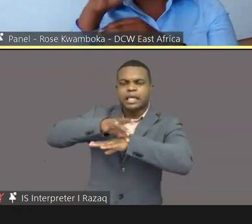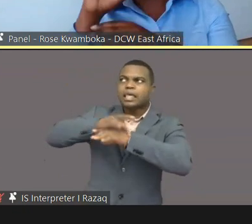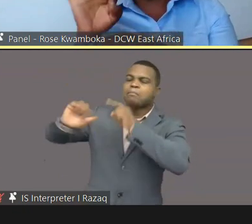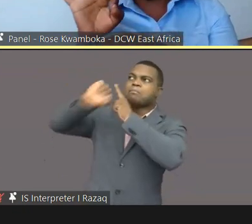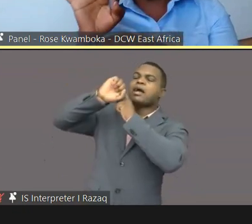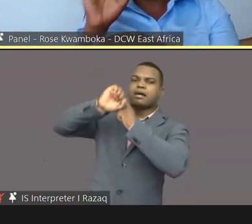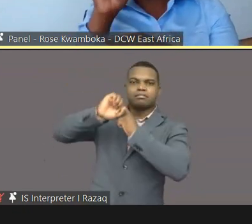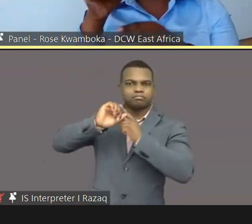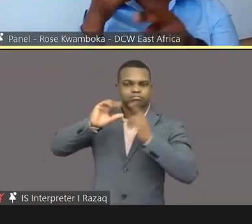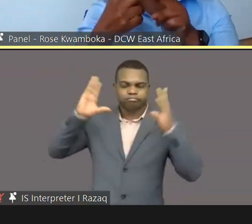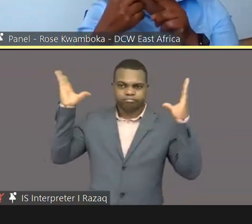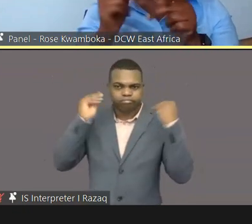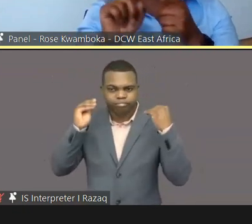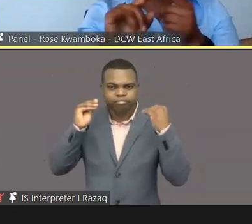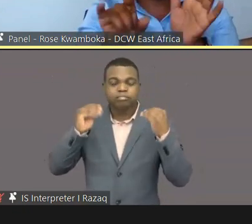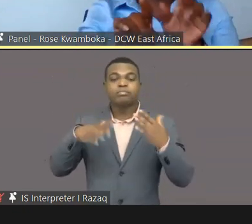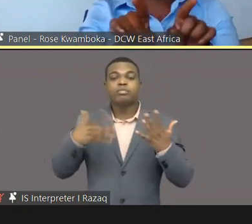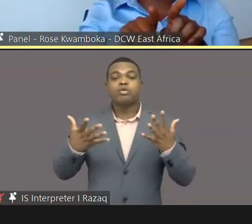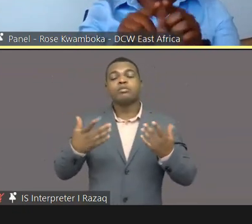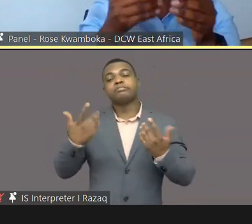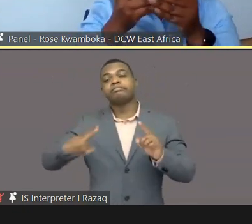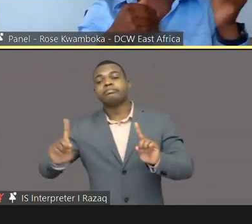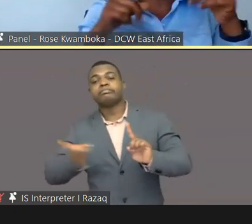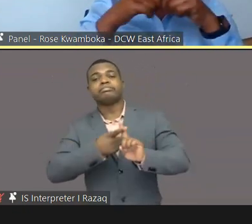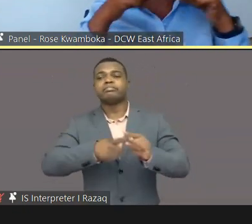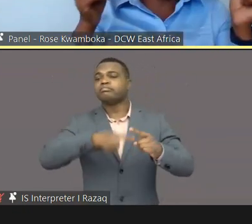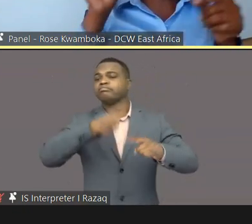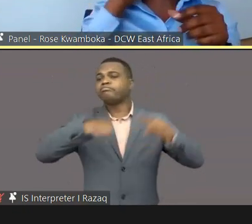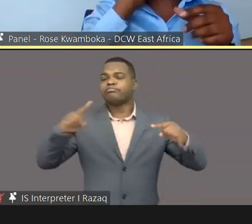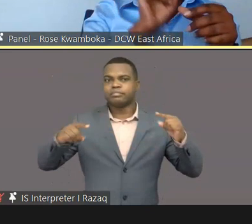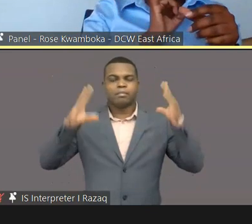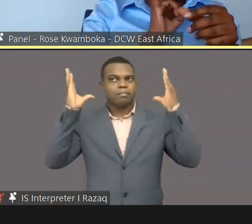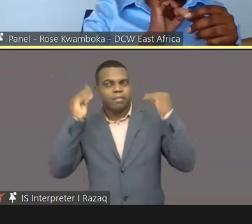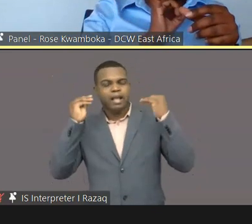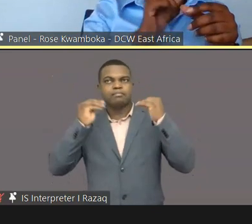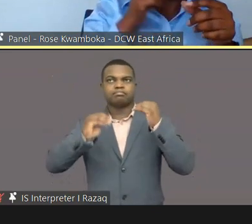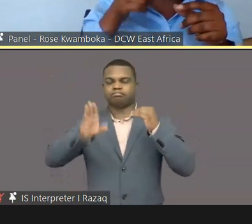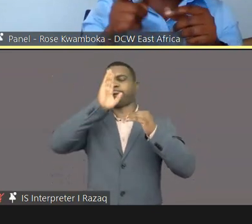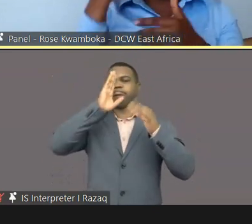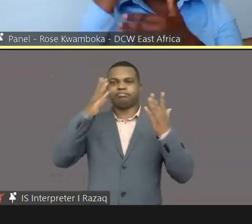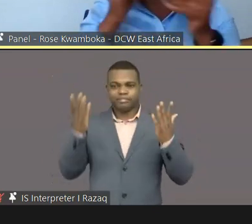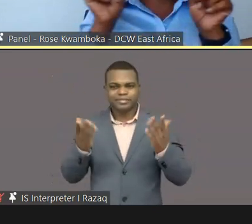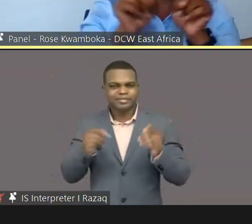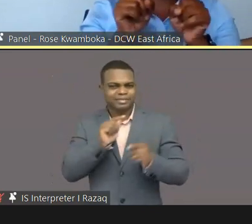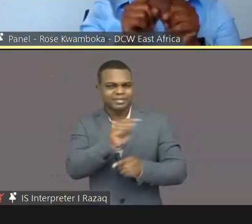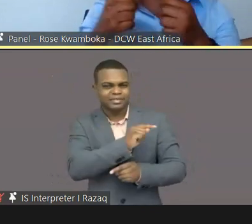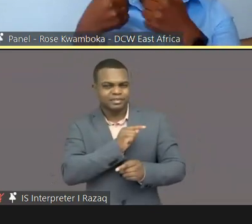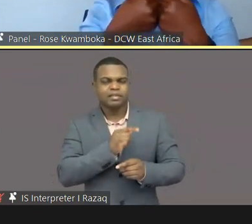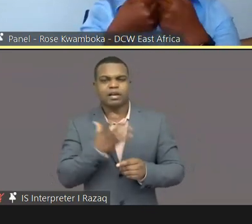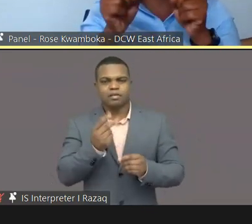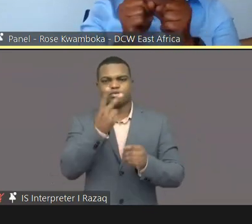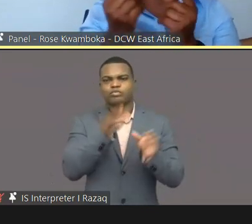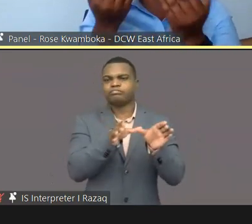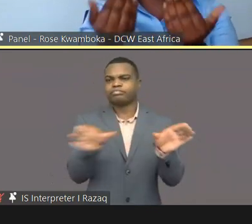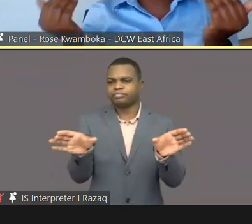Probably that is before the age of 3, and they are referred as prelingually deaf. They face the